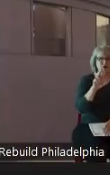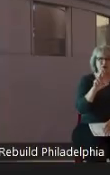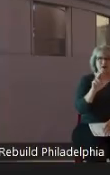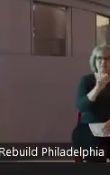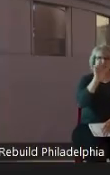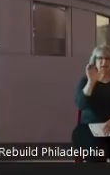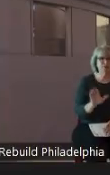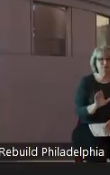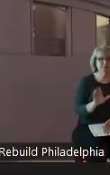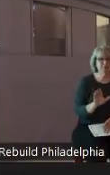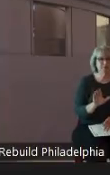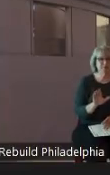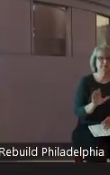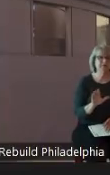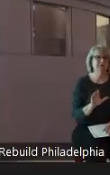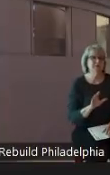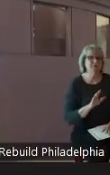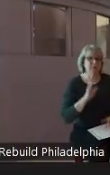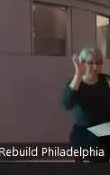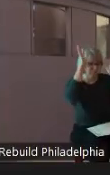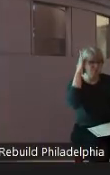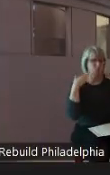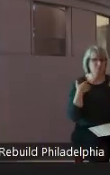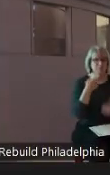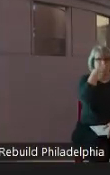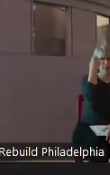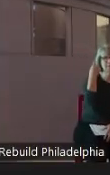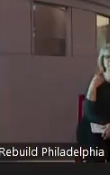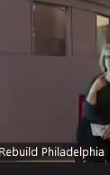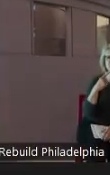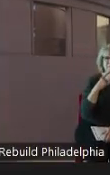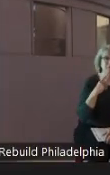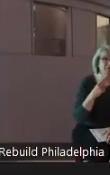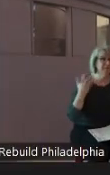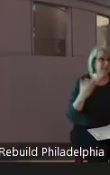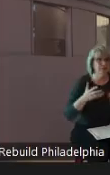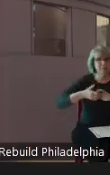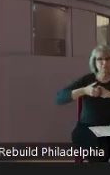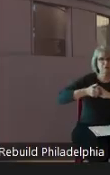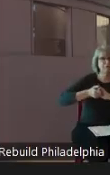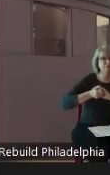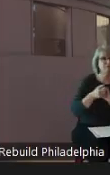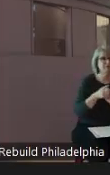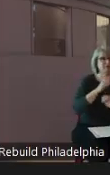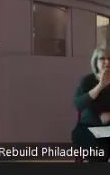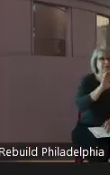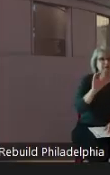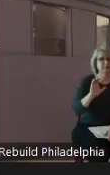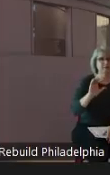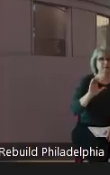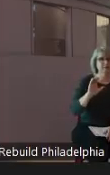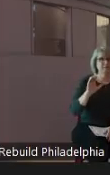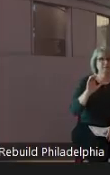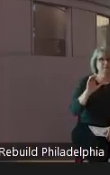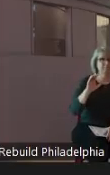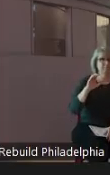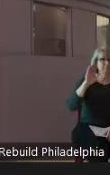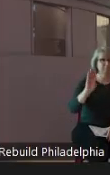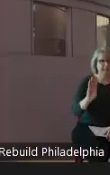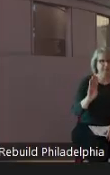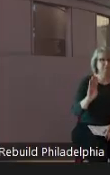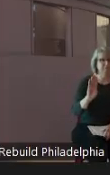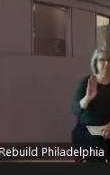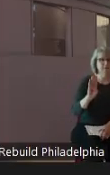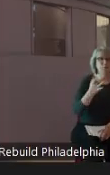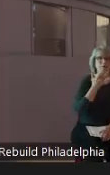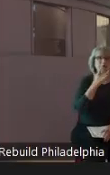hair. Like Aparna mentioned, I'm here tonight with Community Capacity Builders, or CCB, and we've been lucky enough to